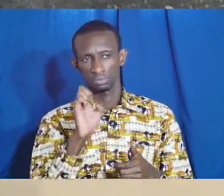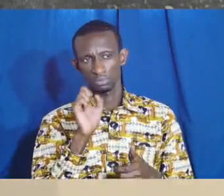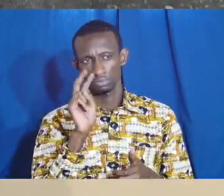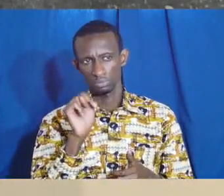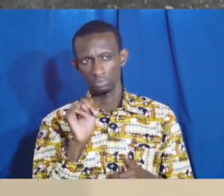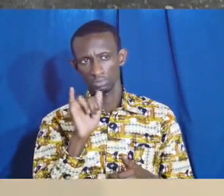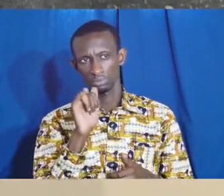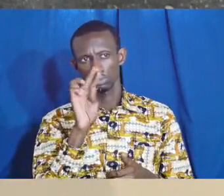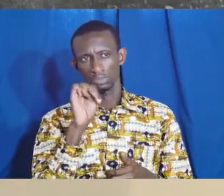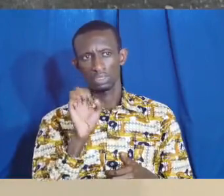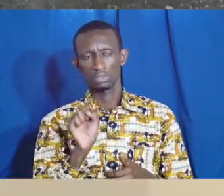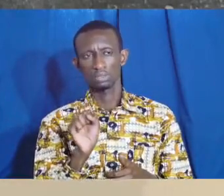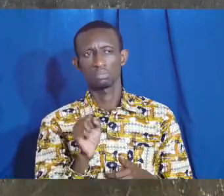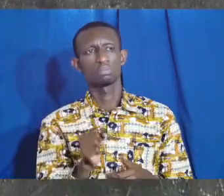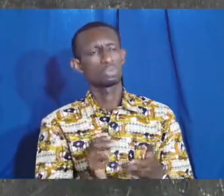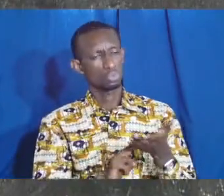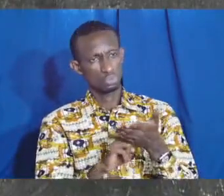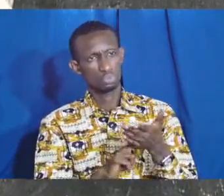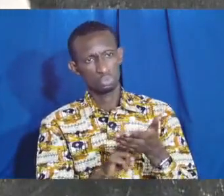used over